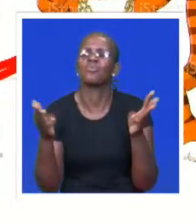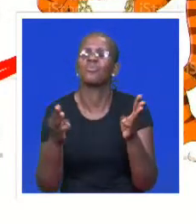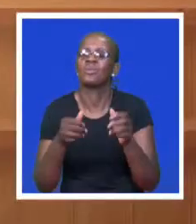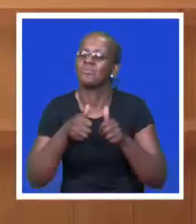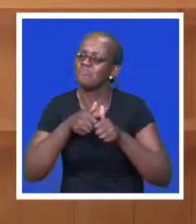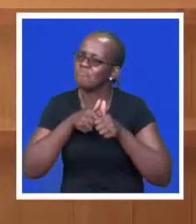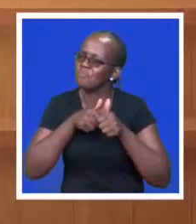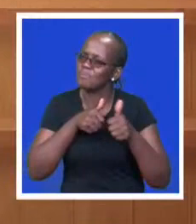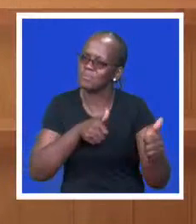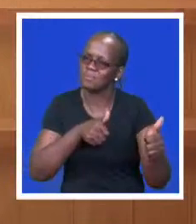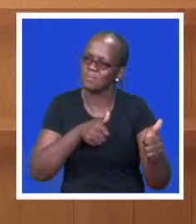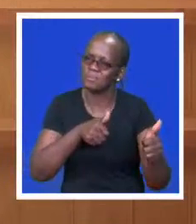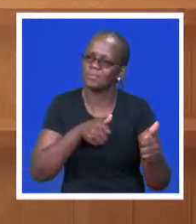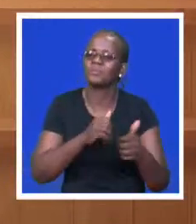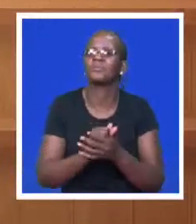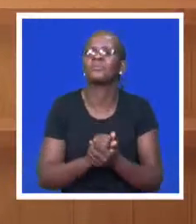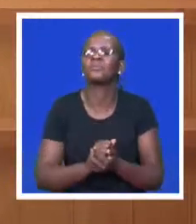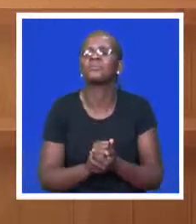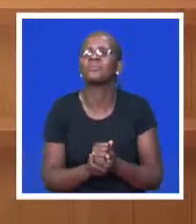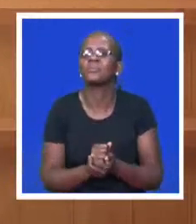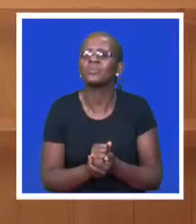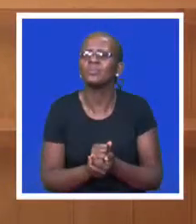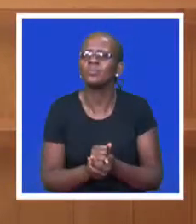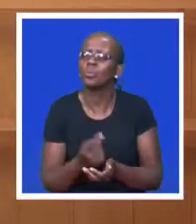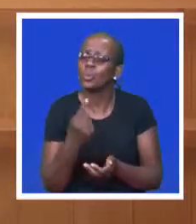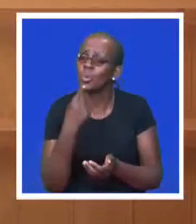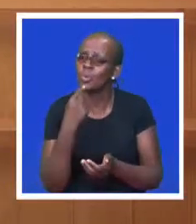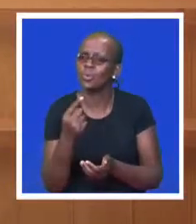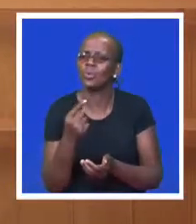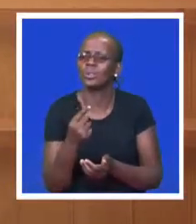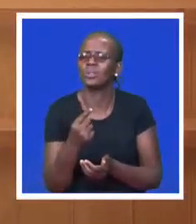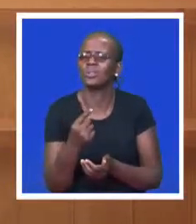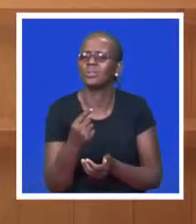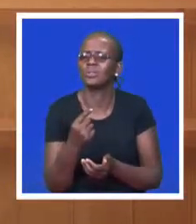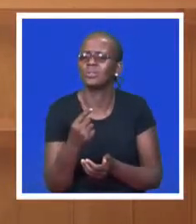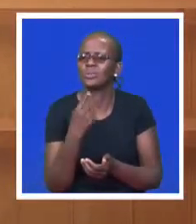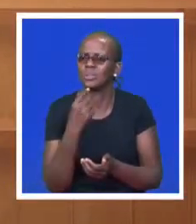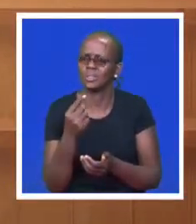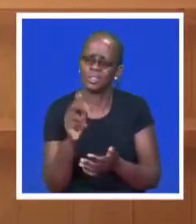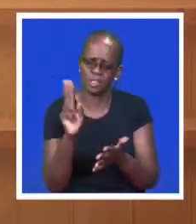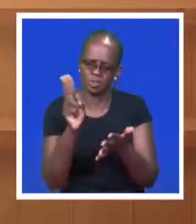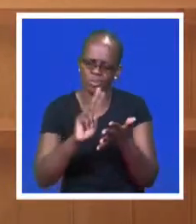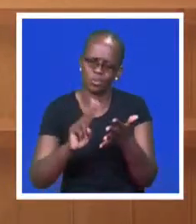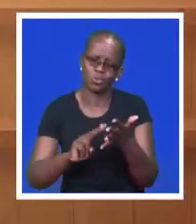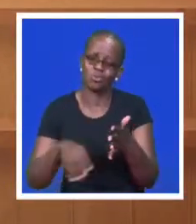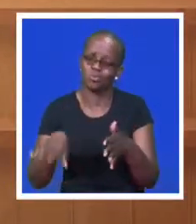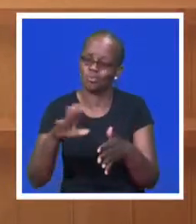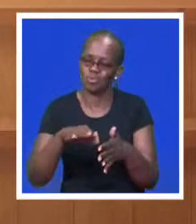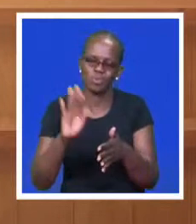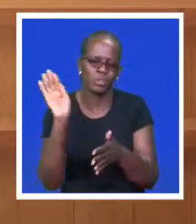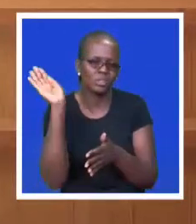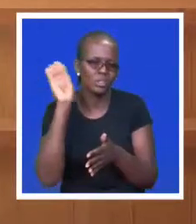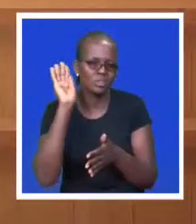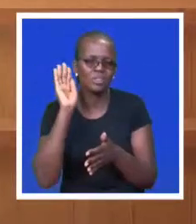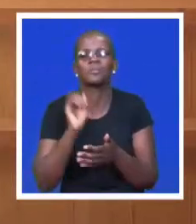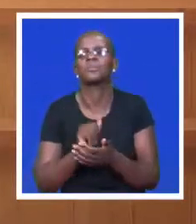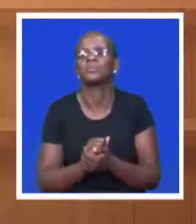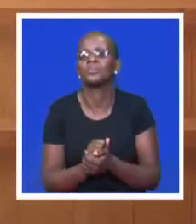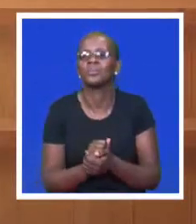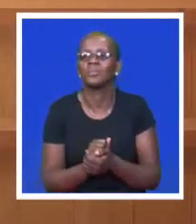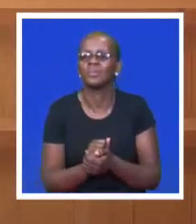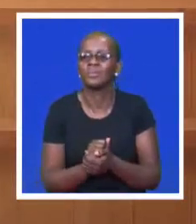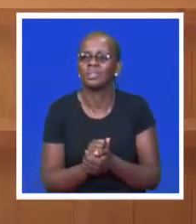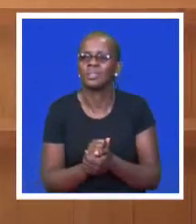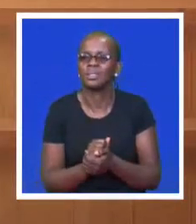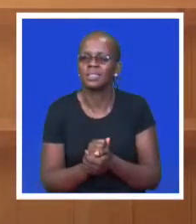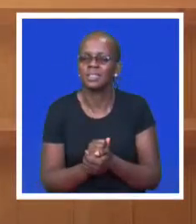what can you say about the story that we have just read? Oh yes, this story was very,